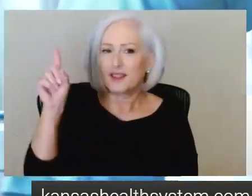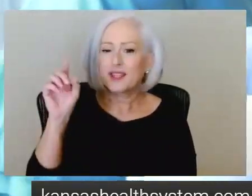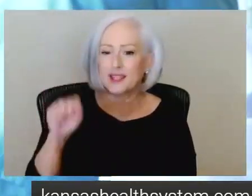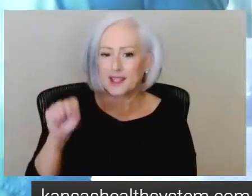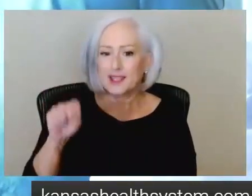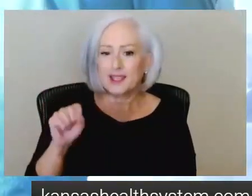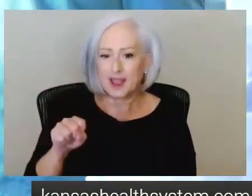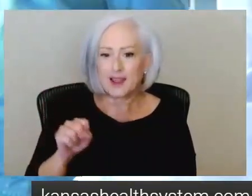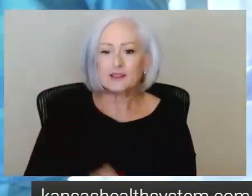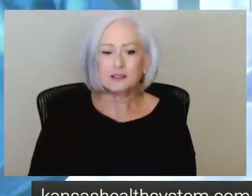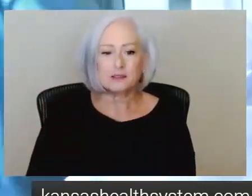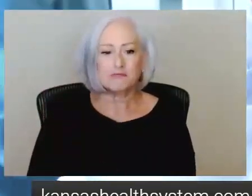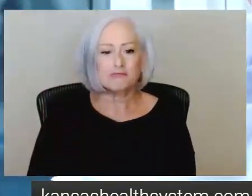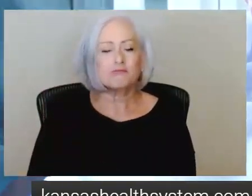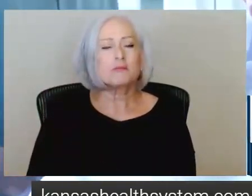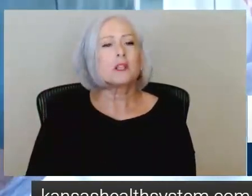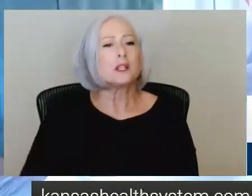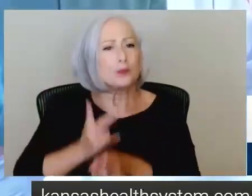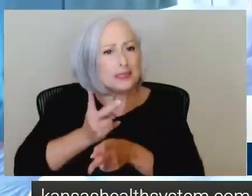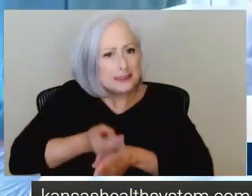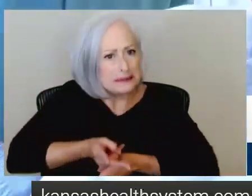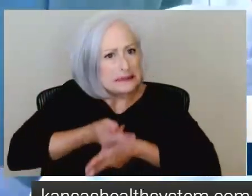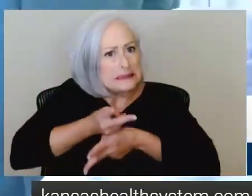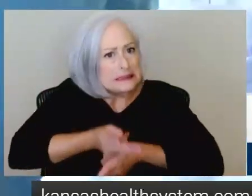careful precautions, and